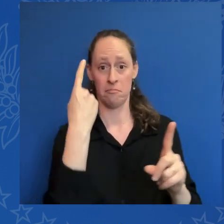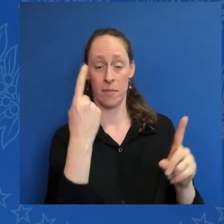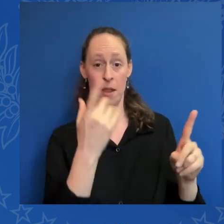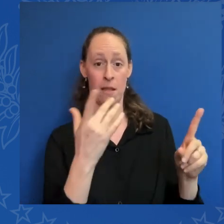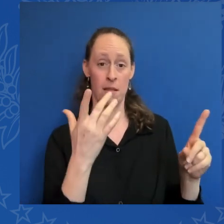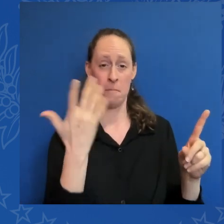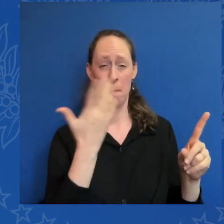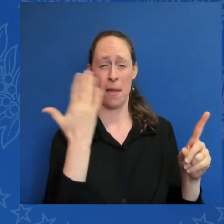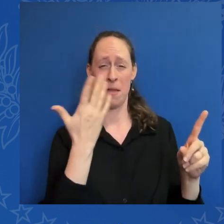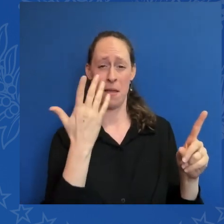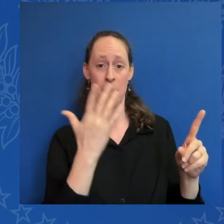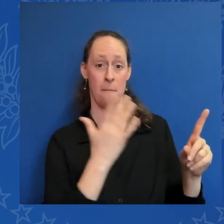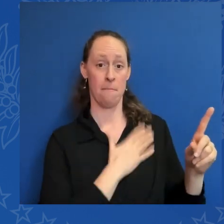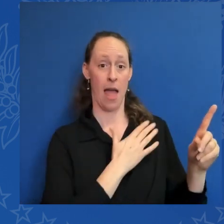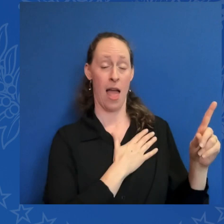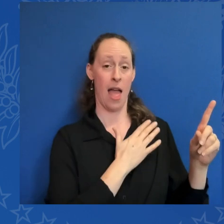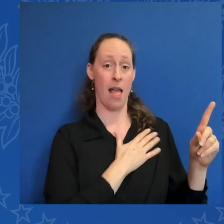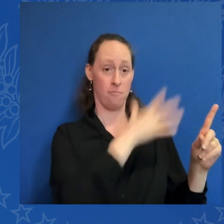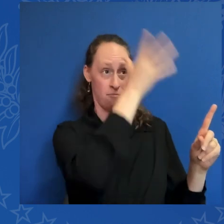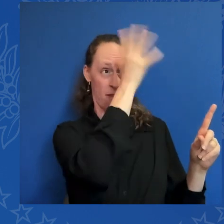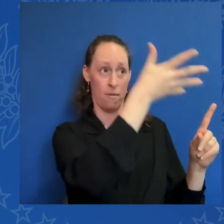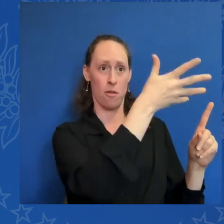they knew each other, and they came